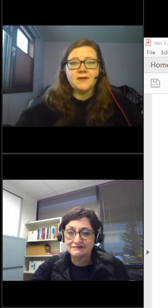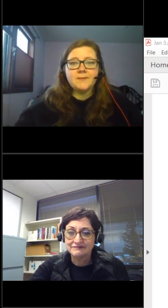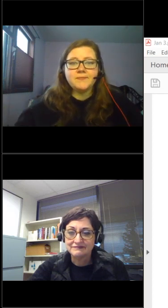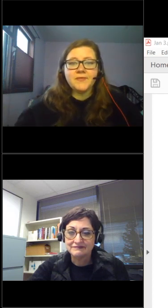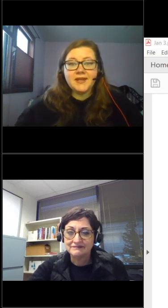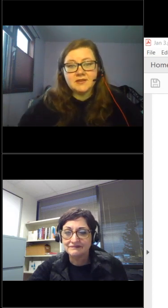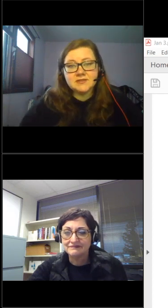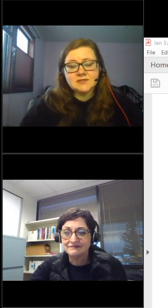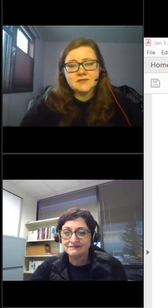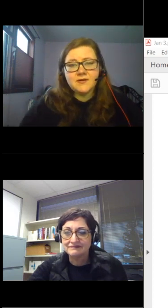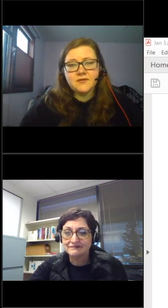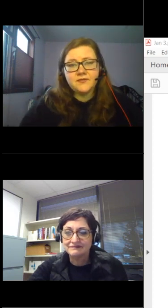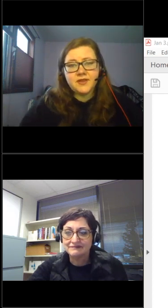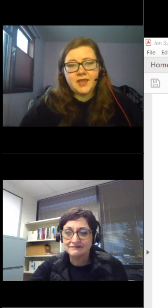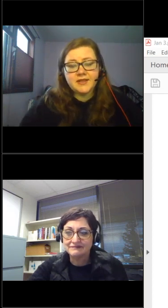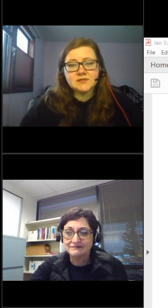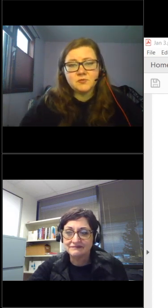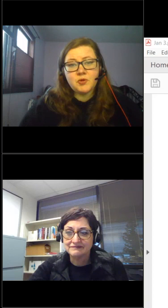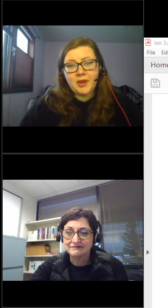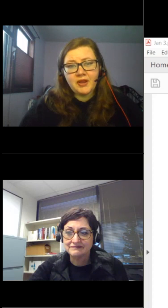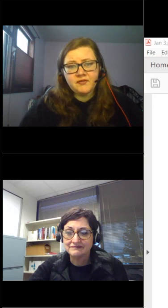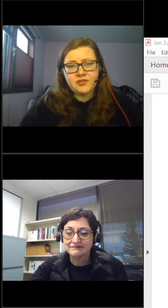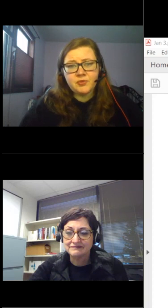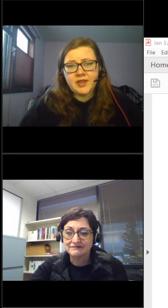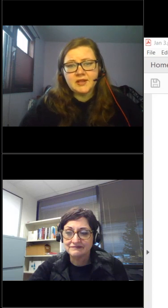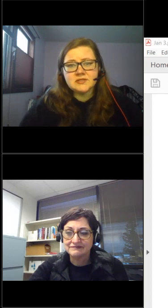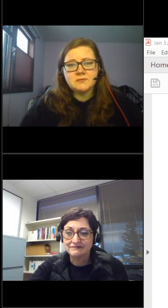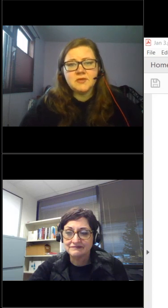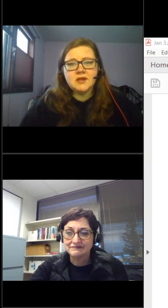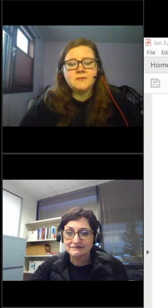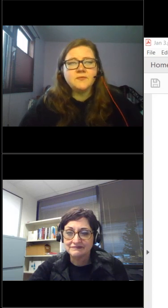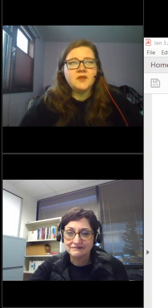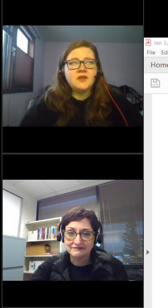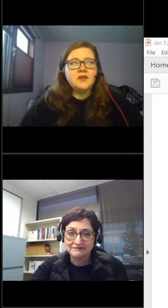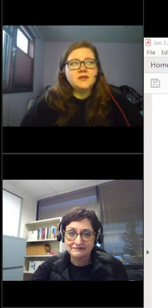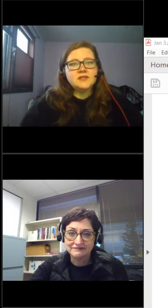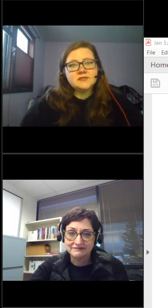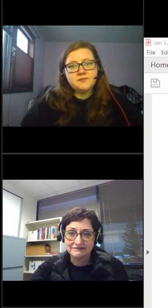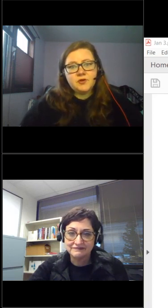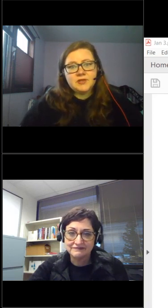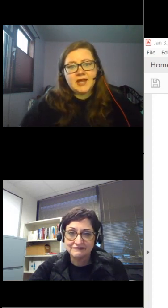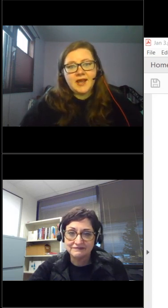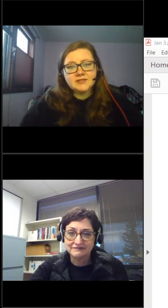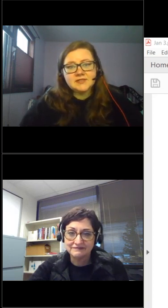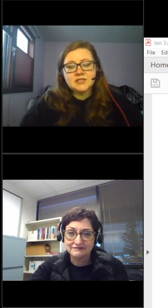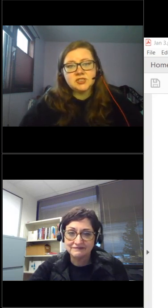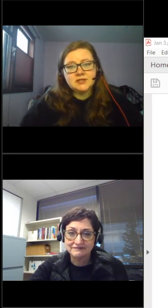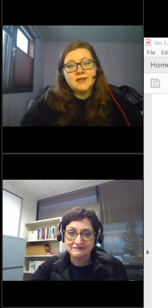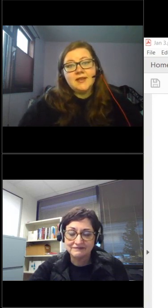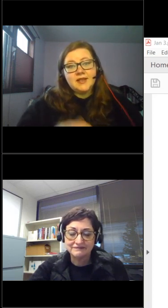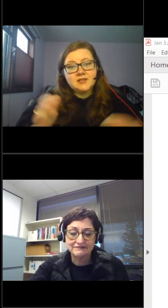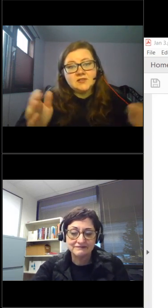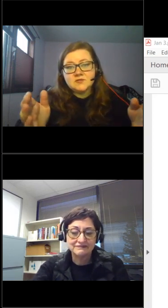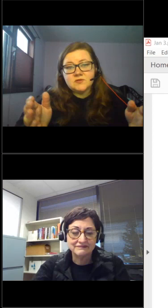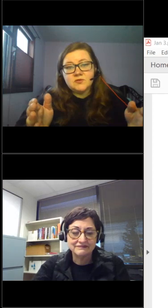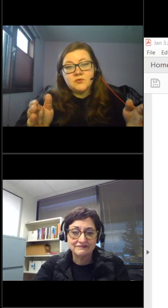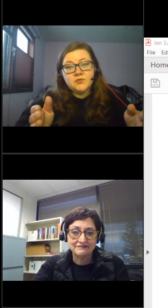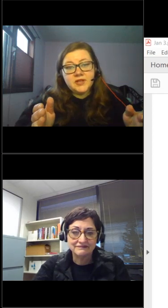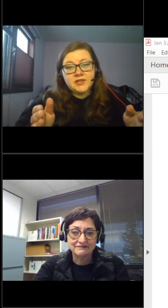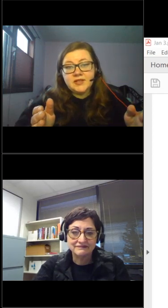your analysis of the case and preparing for the planning team meeting. This verbal attestation